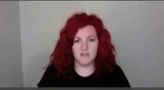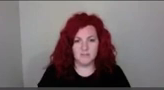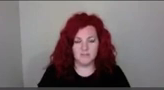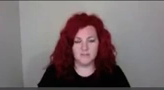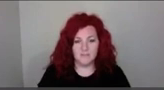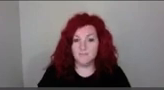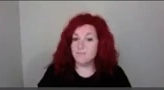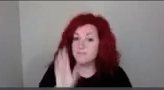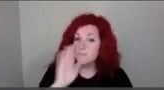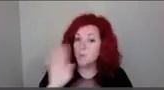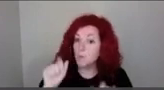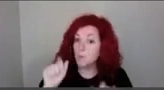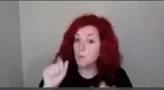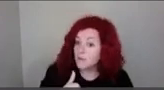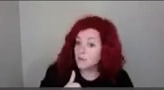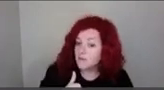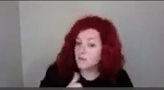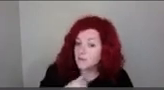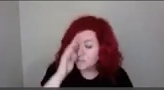Hello, can you hear me?